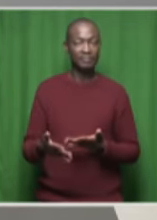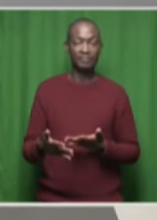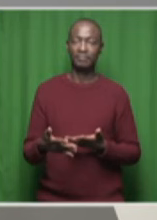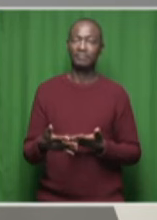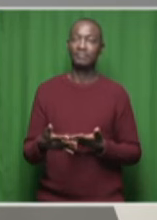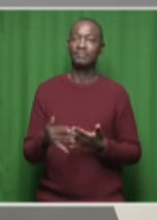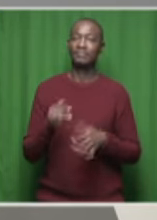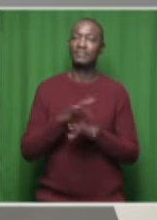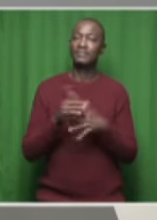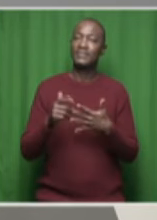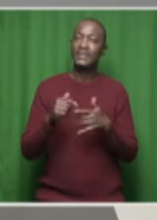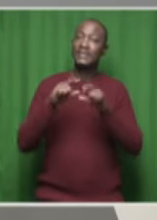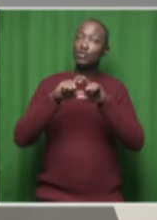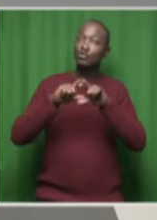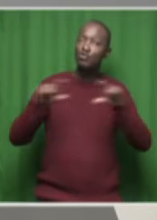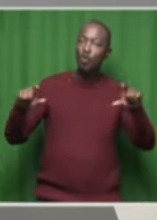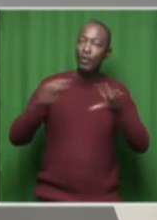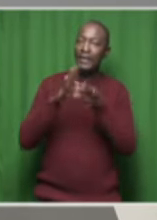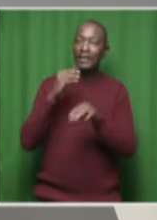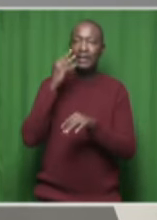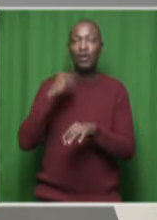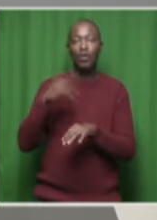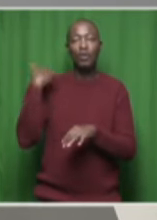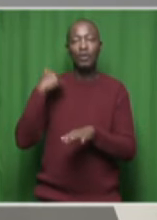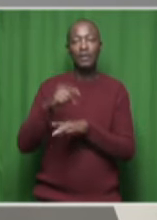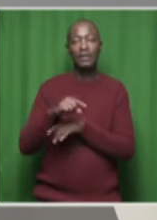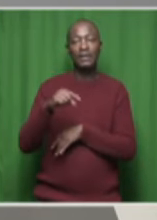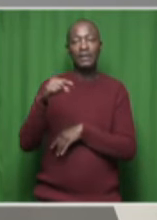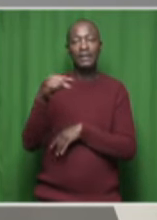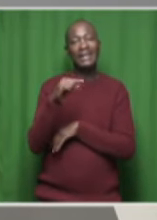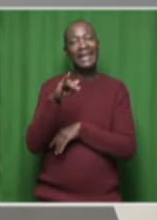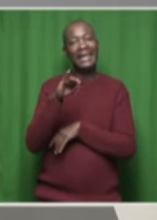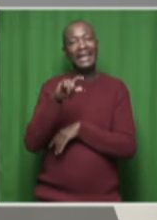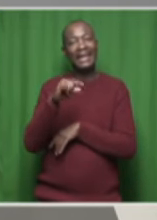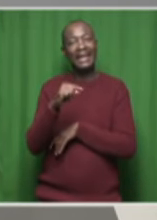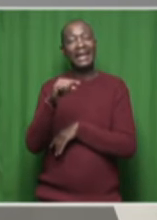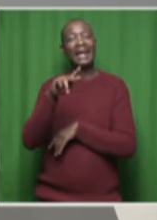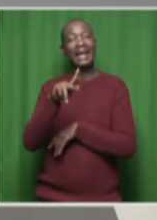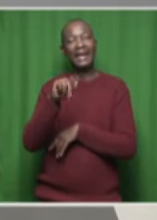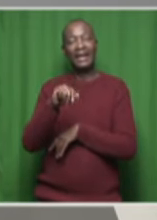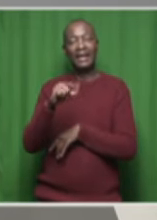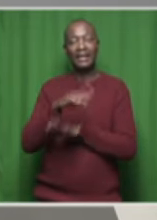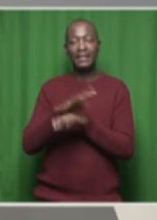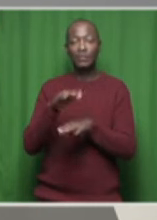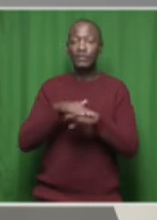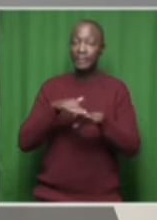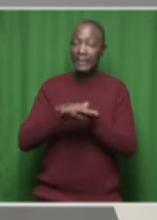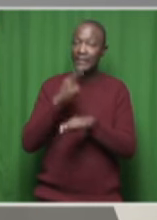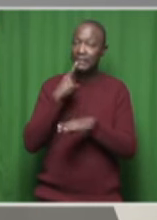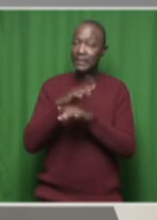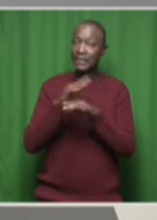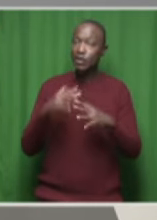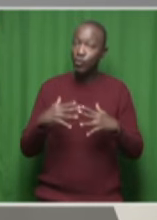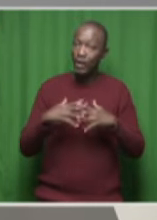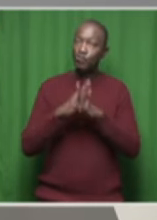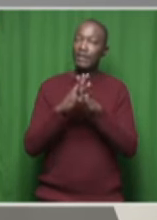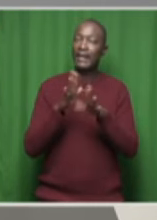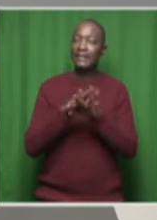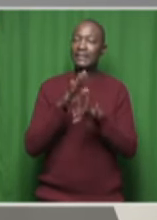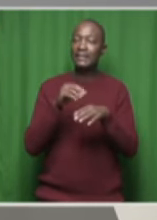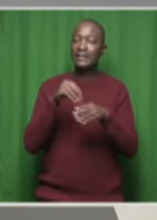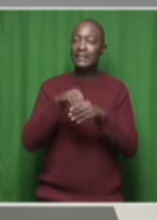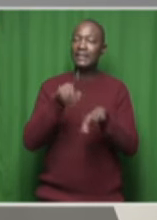is a slogan in an old language, which basically says we are united in our diversity. It's